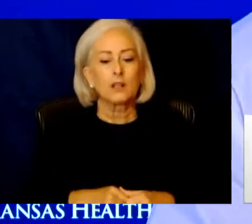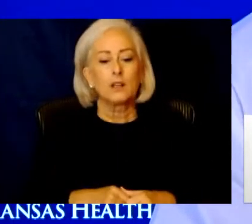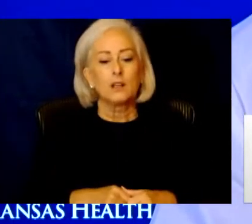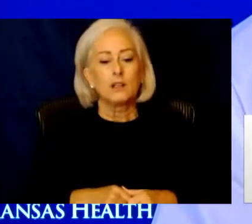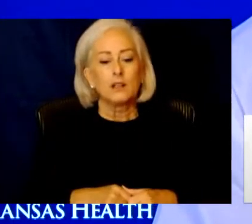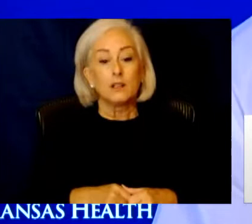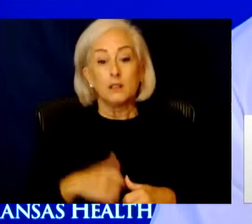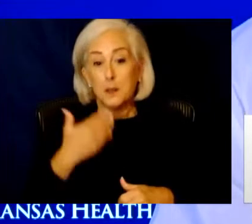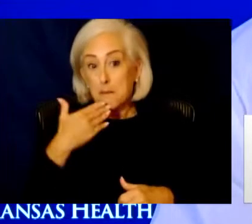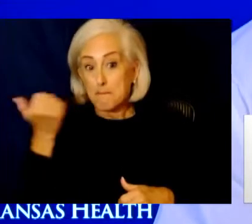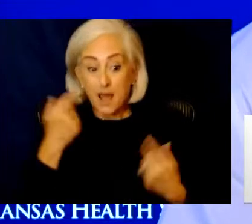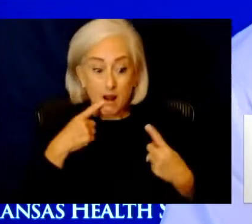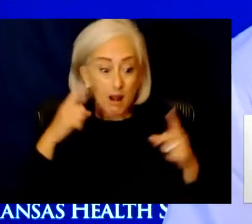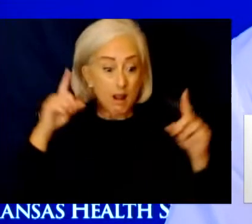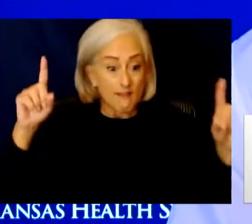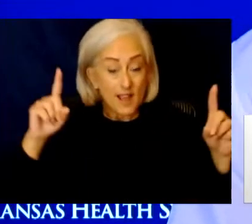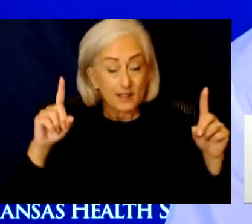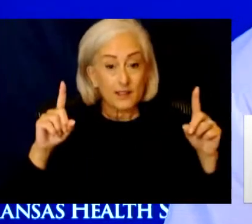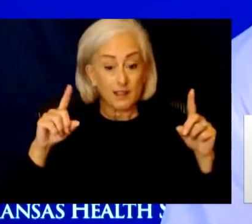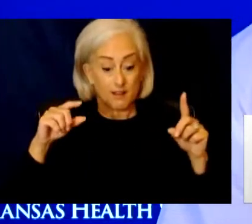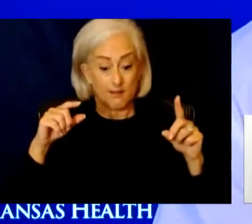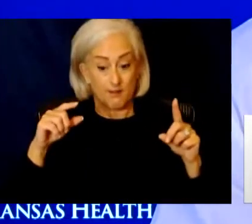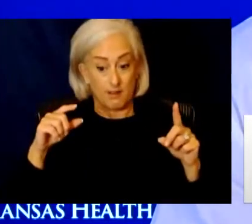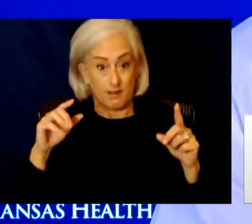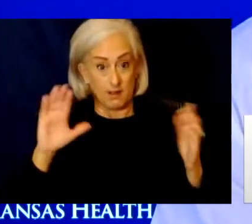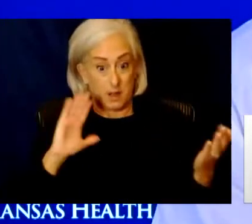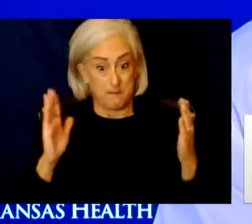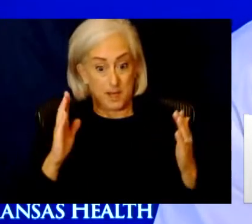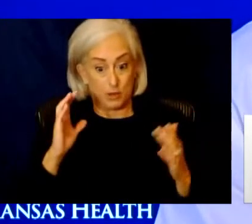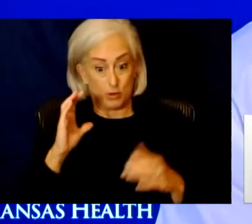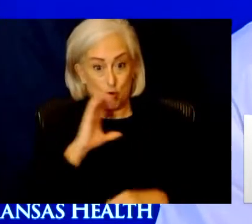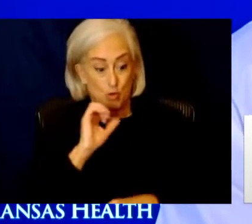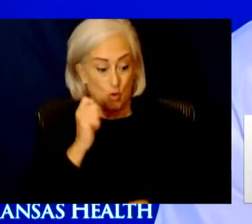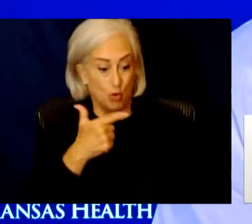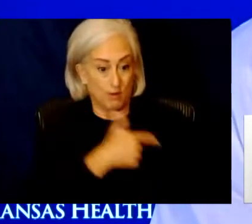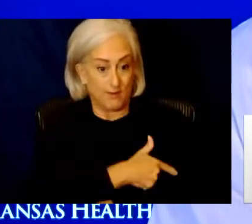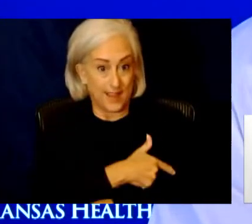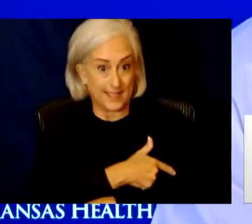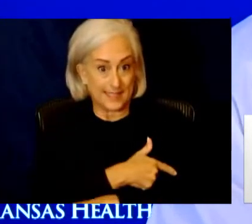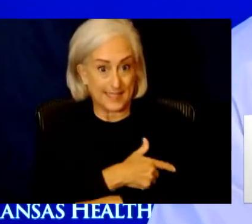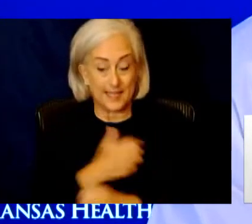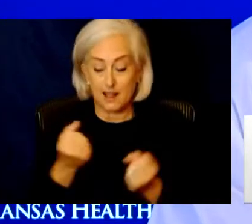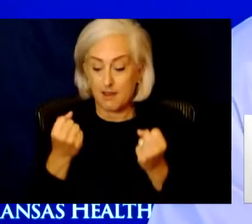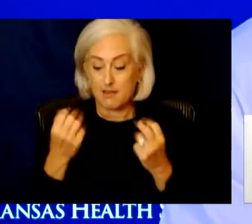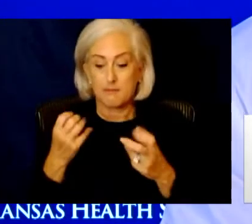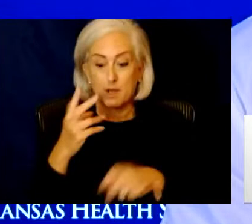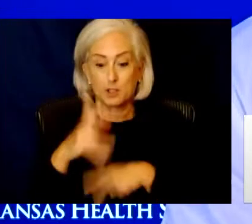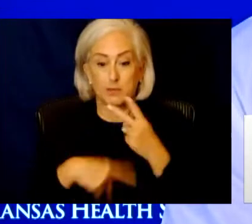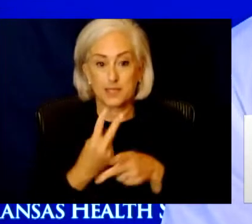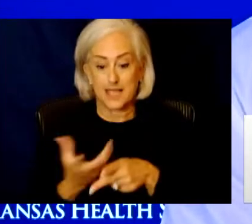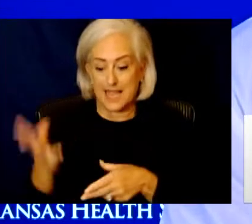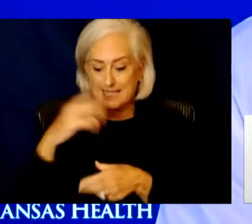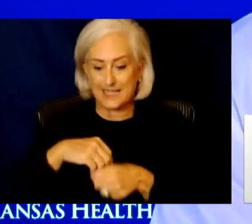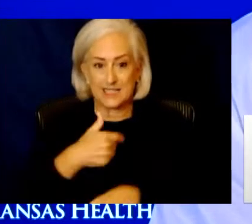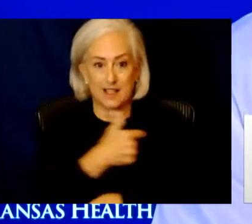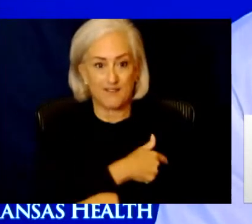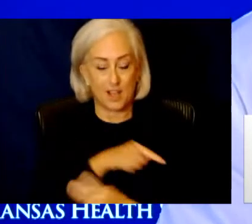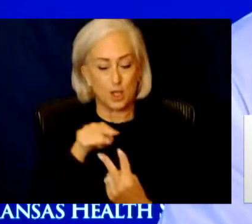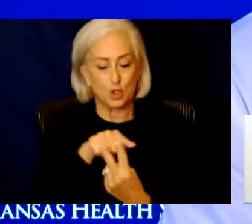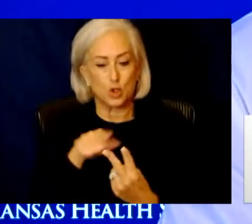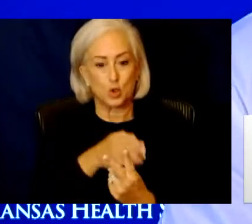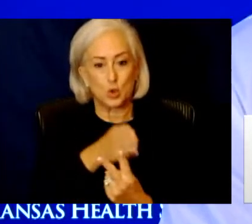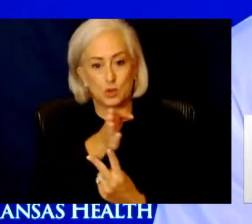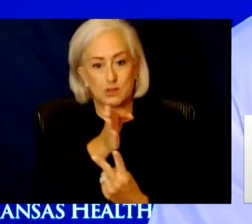efficacious is this vaccine going to be? The ancestral spike that is in that bivalent vaccine, again, two different spikes, just like you said,